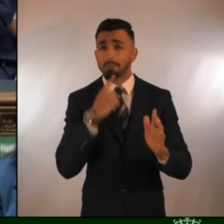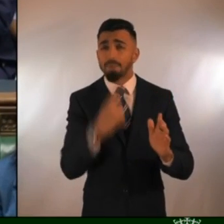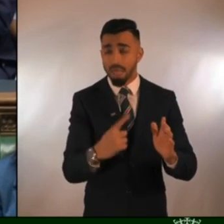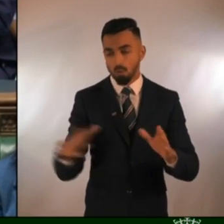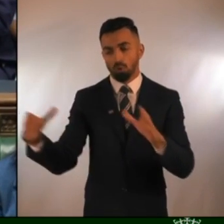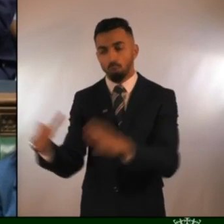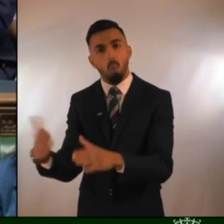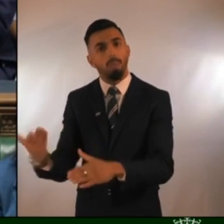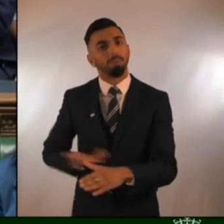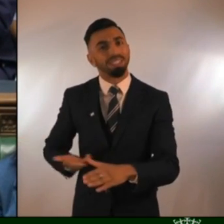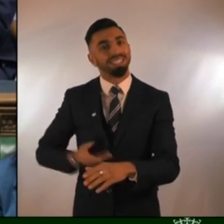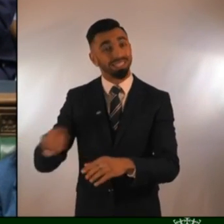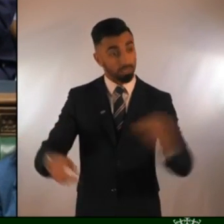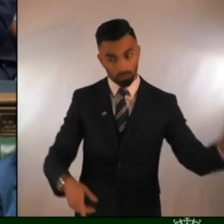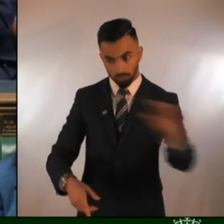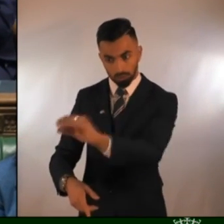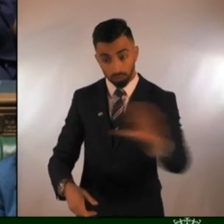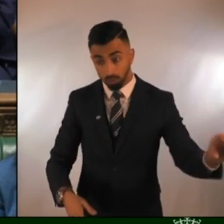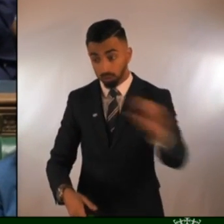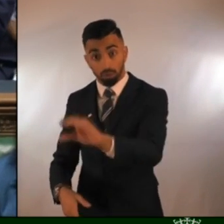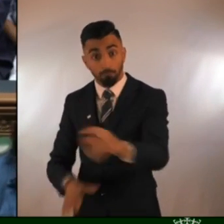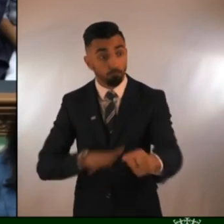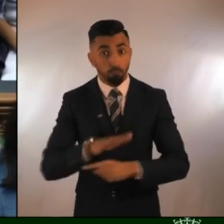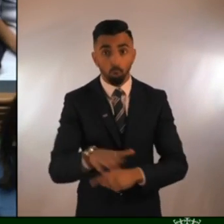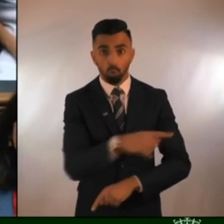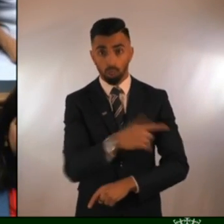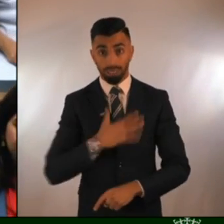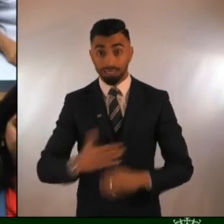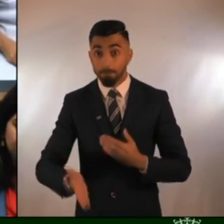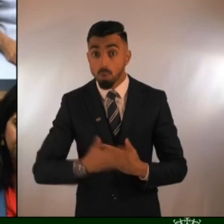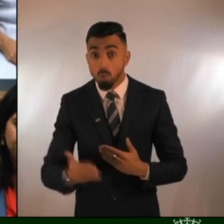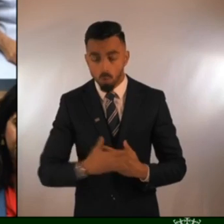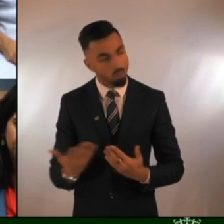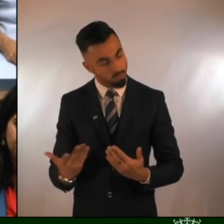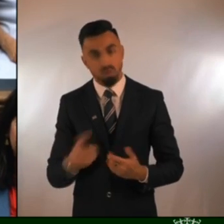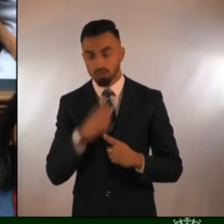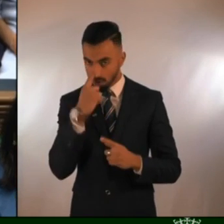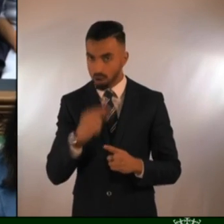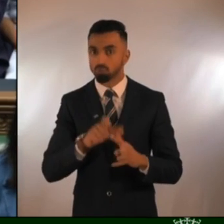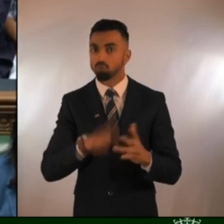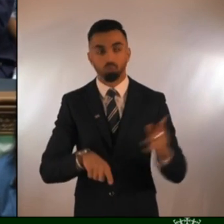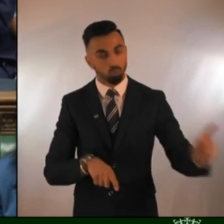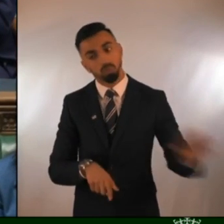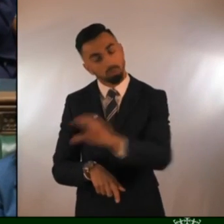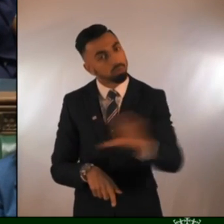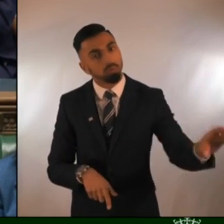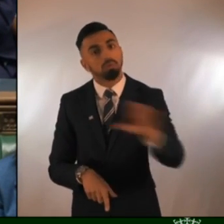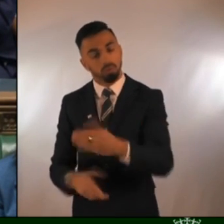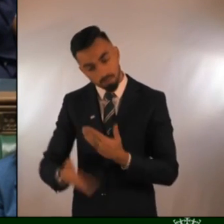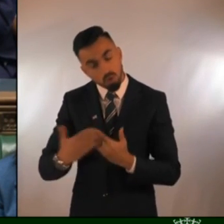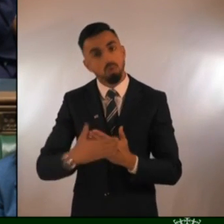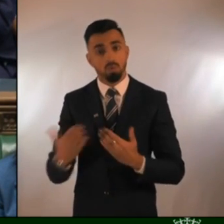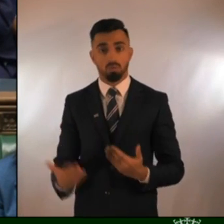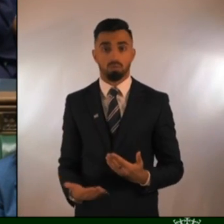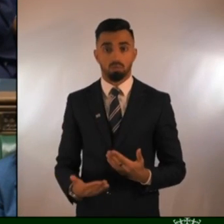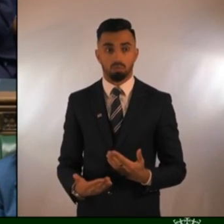businesses with more as needed. Taken together, I expect the combination of these measures to protect the vast majority of